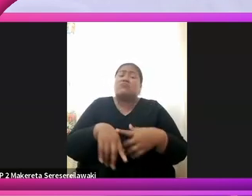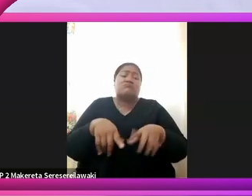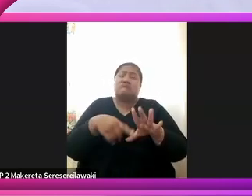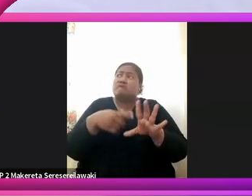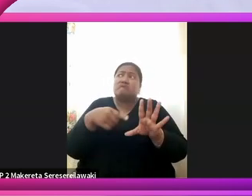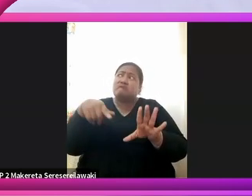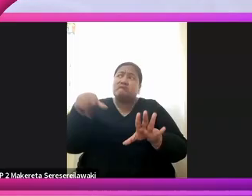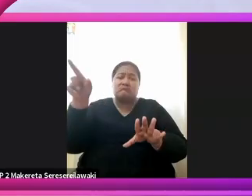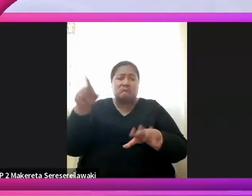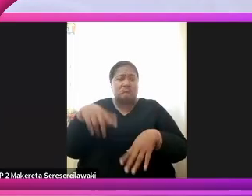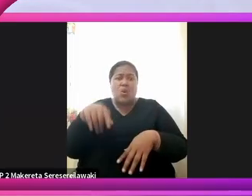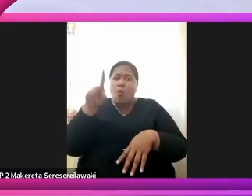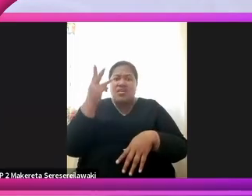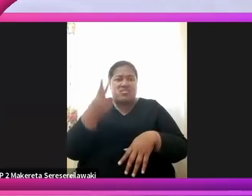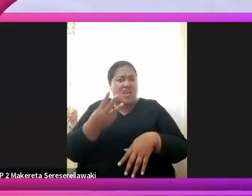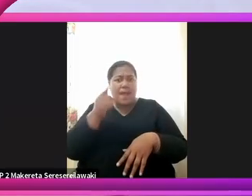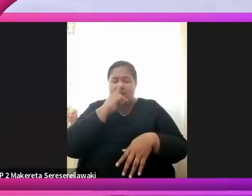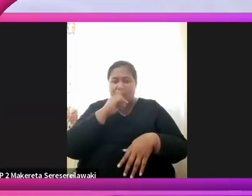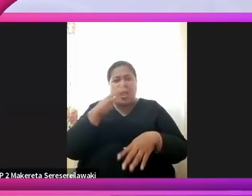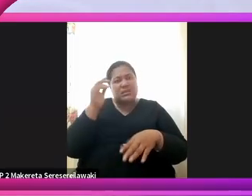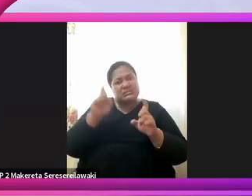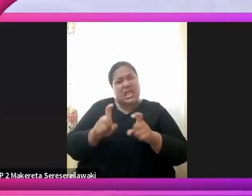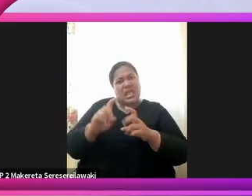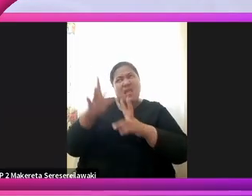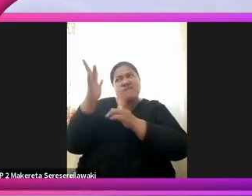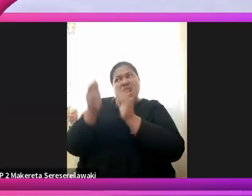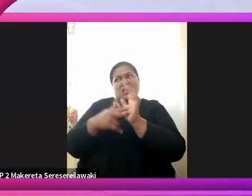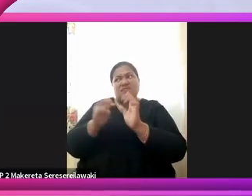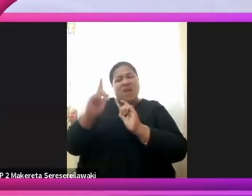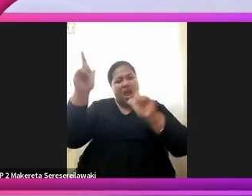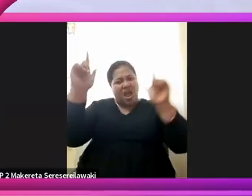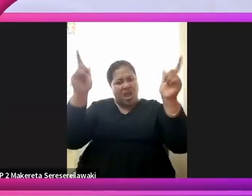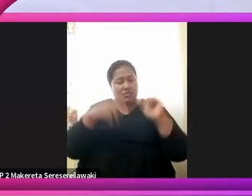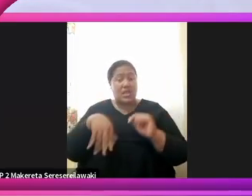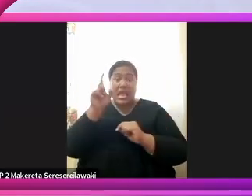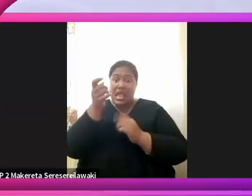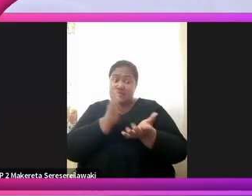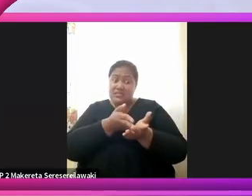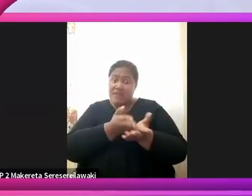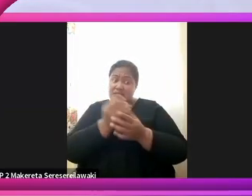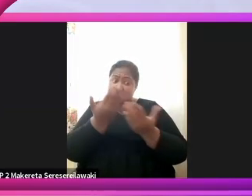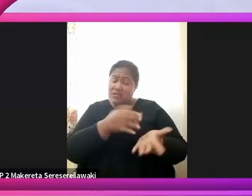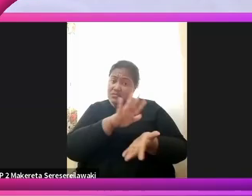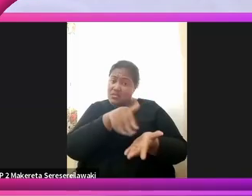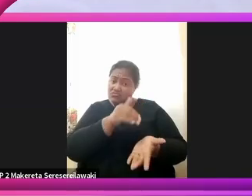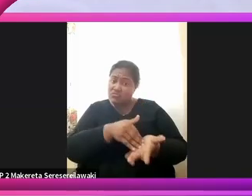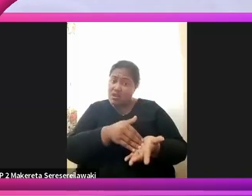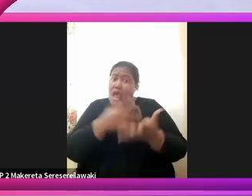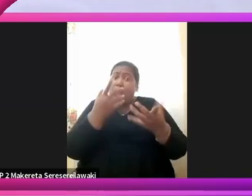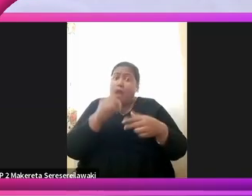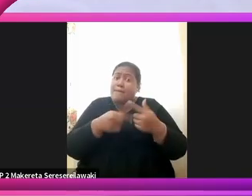maybe 1/3 of the people in Fiji stay in a rural area? If you put the services in central, what happened to the peripheral